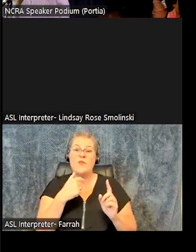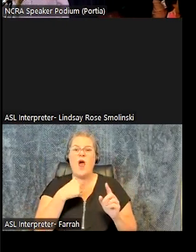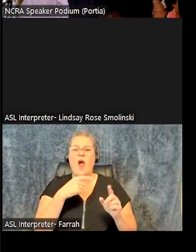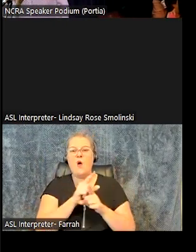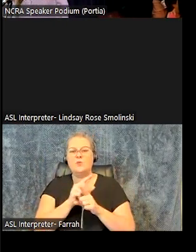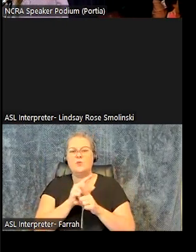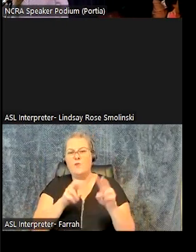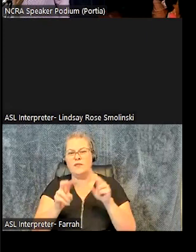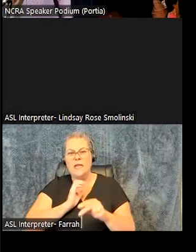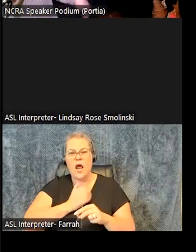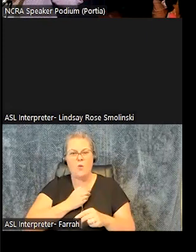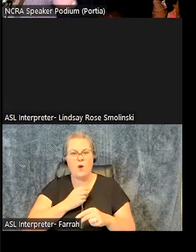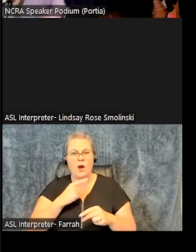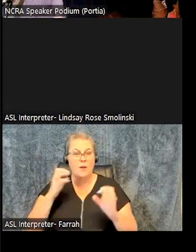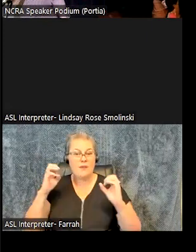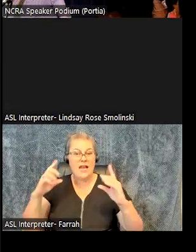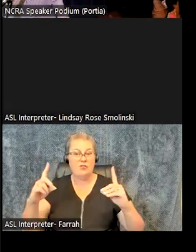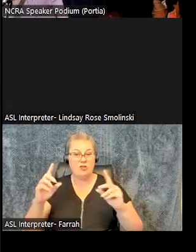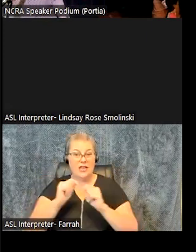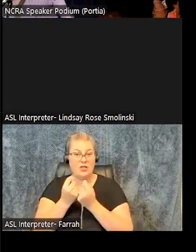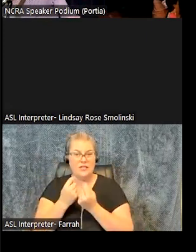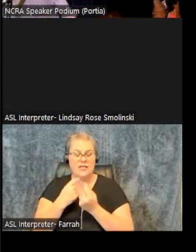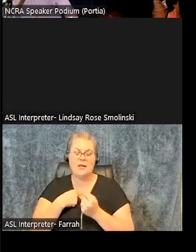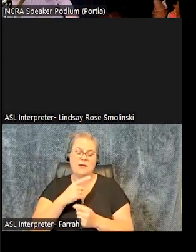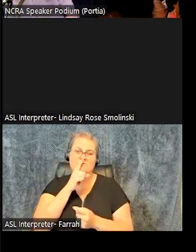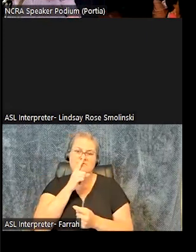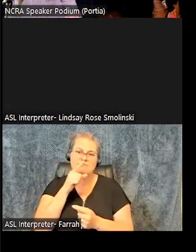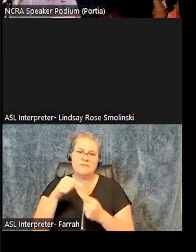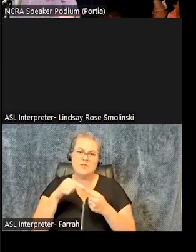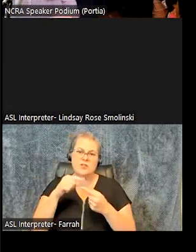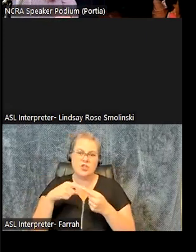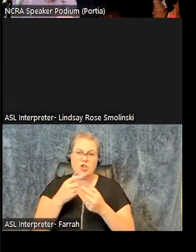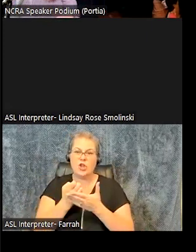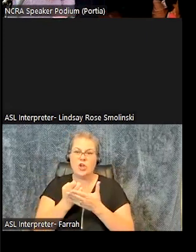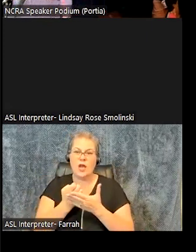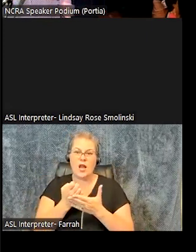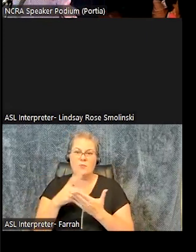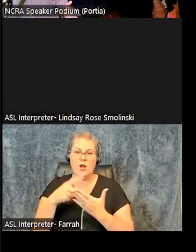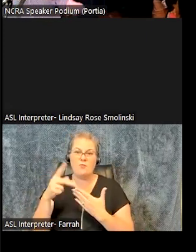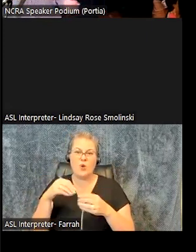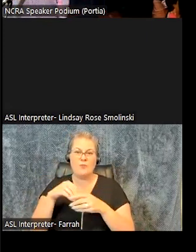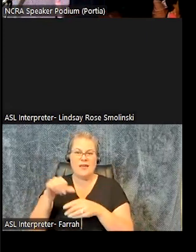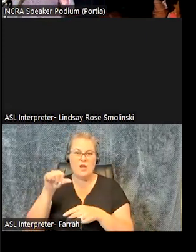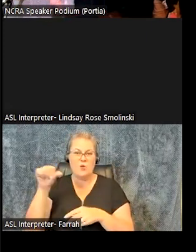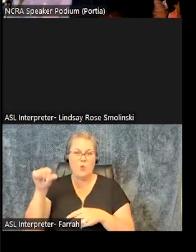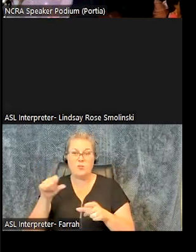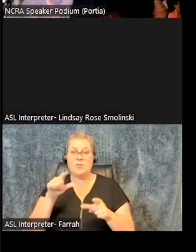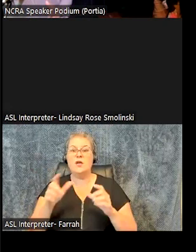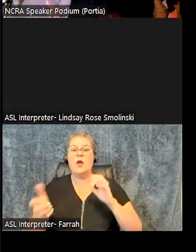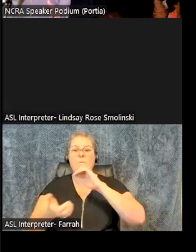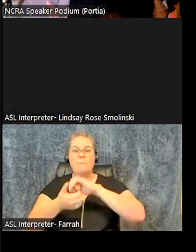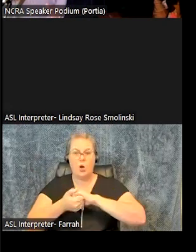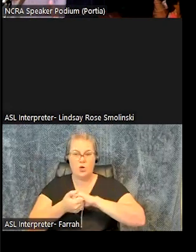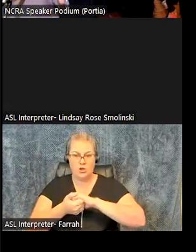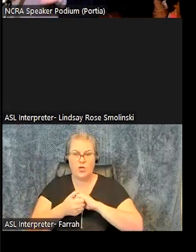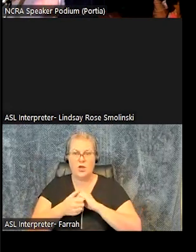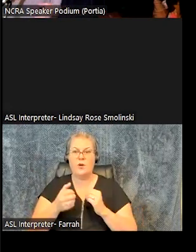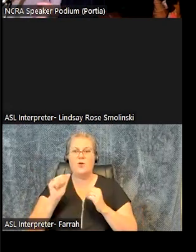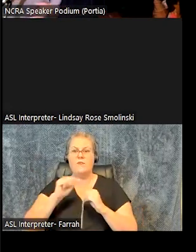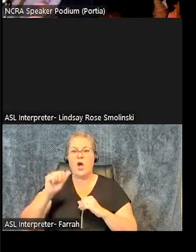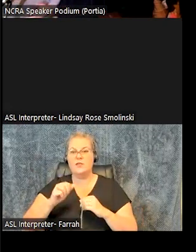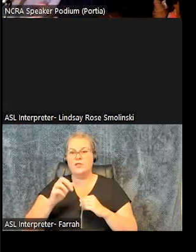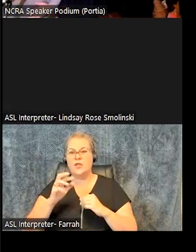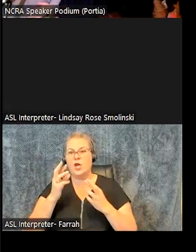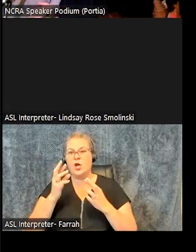education team. And I didn't mention that the Circular Economy Program in Austin is a partnership of Austin Resource Recovery, which